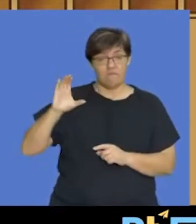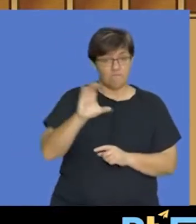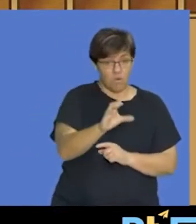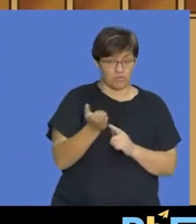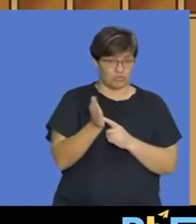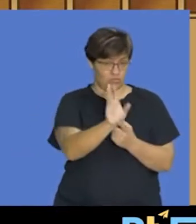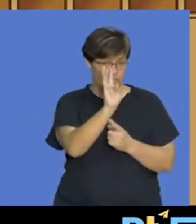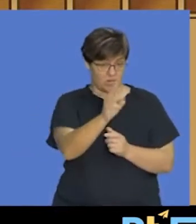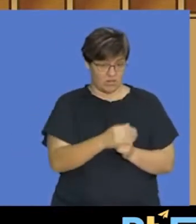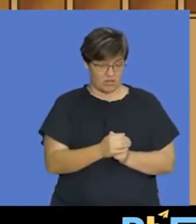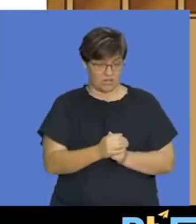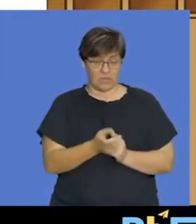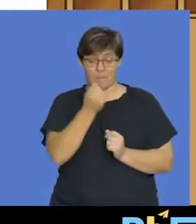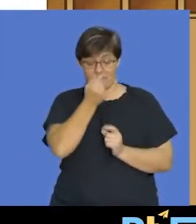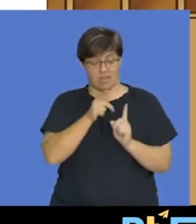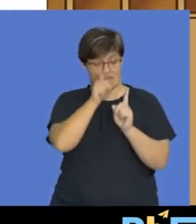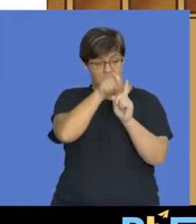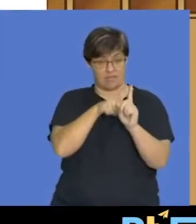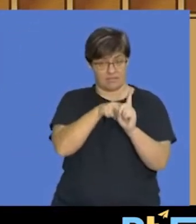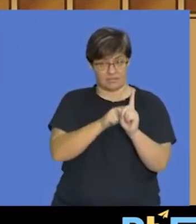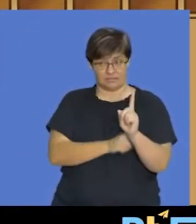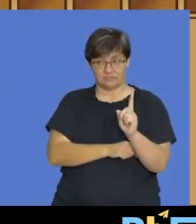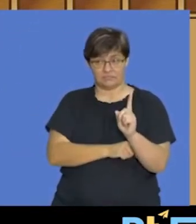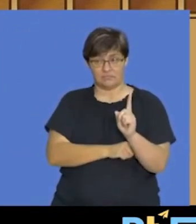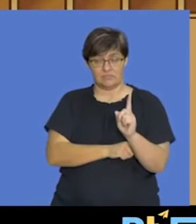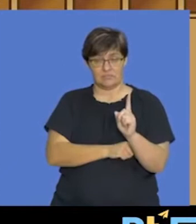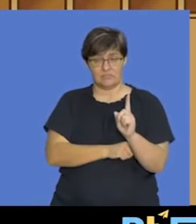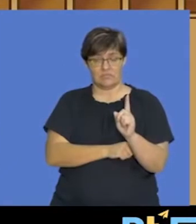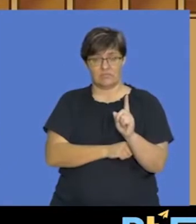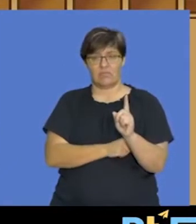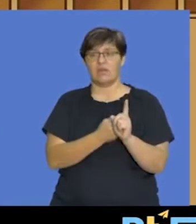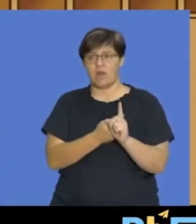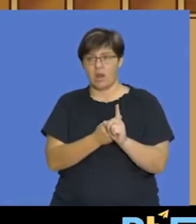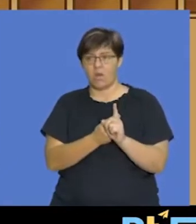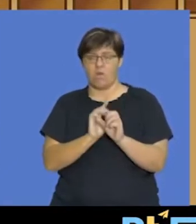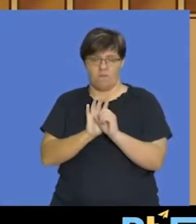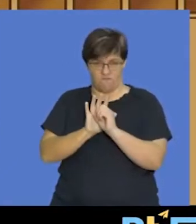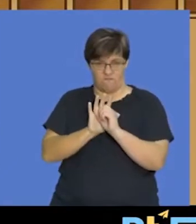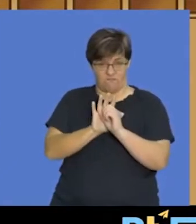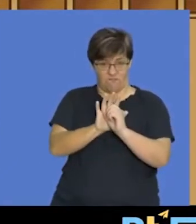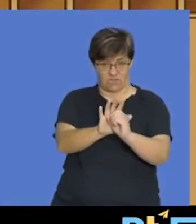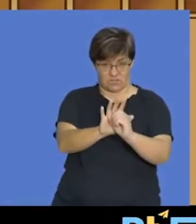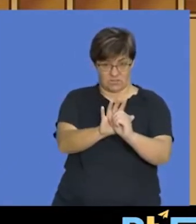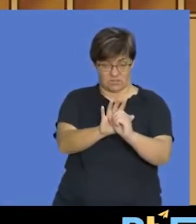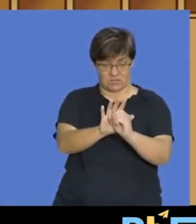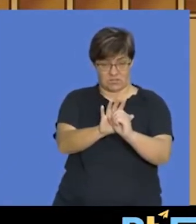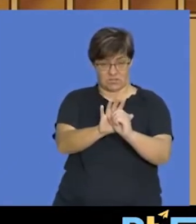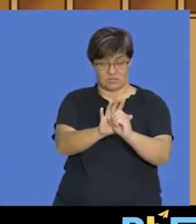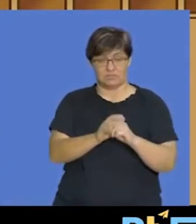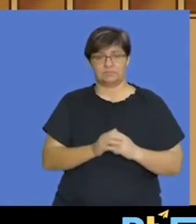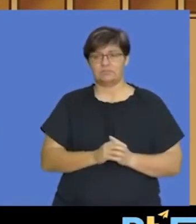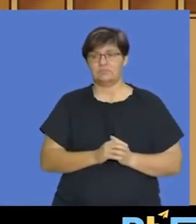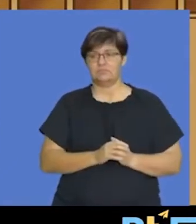right? So here we have our little man, and now, he's applying a force. Now if you look carefully at